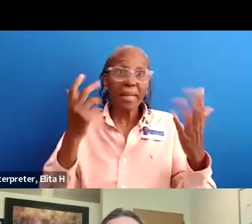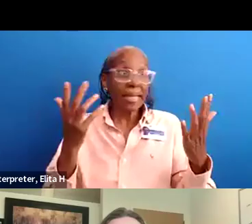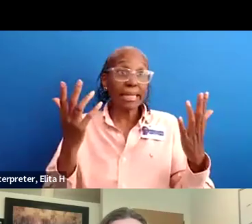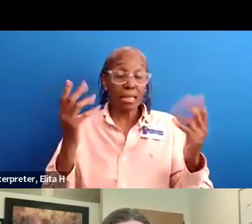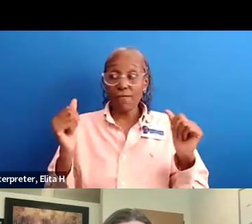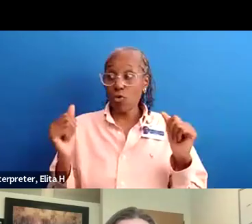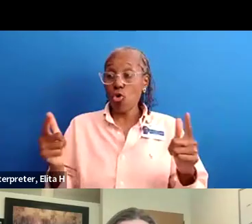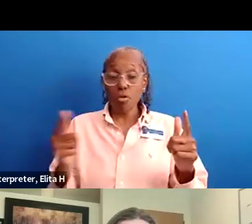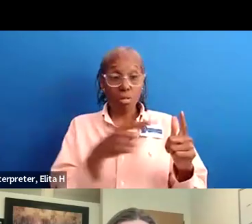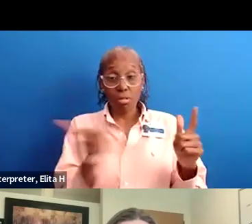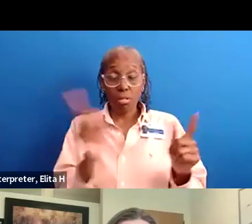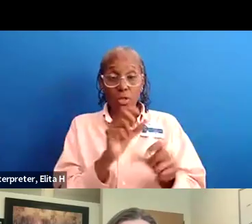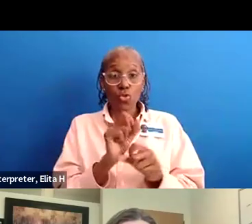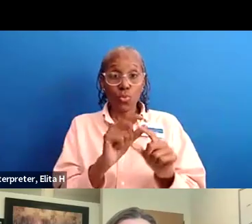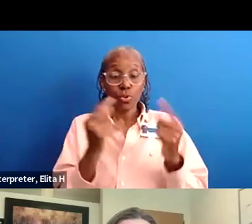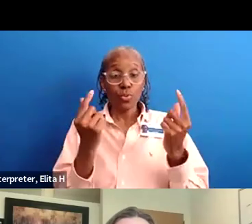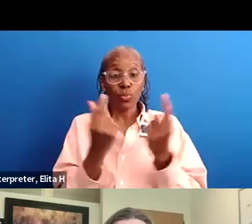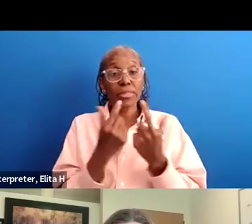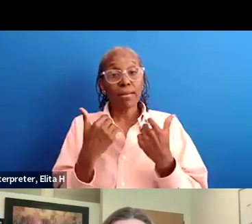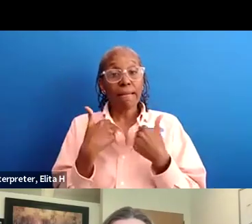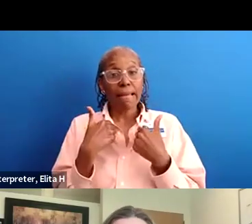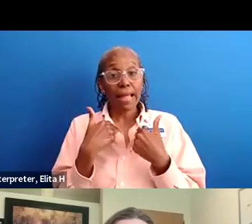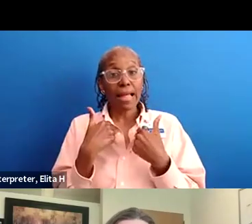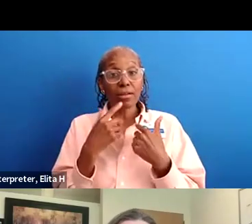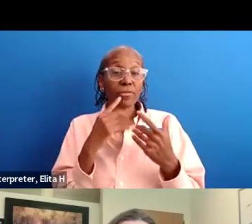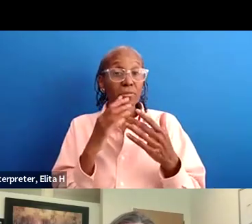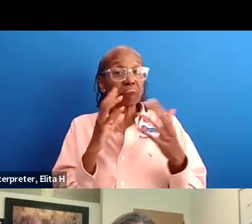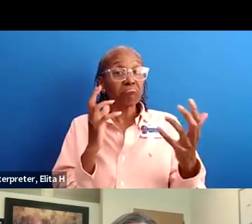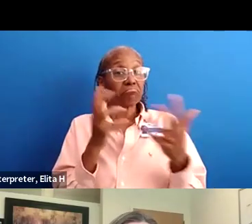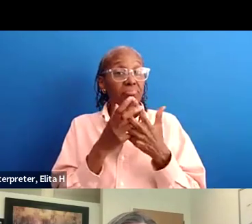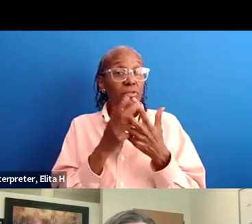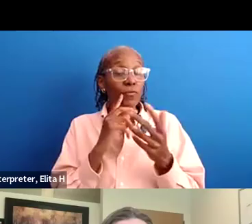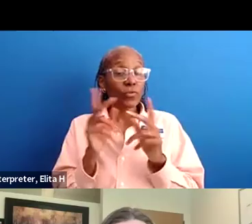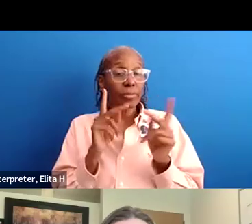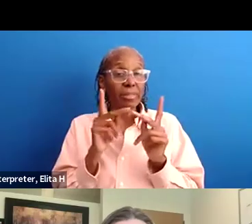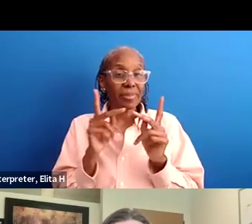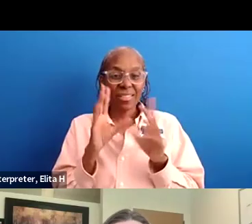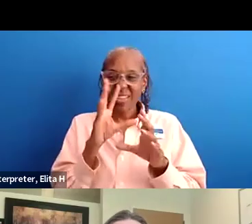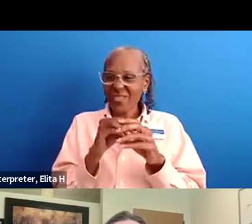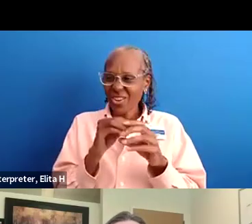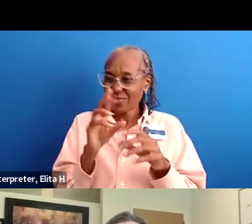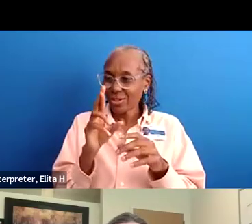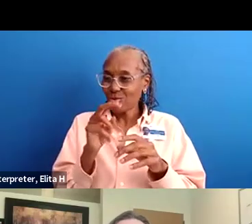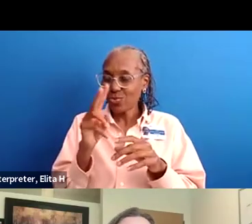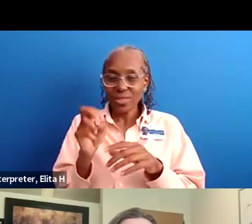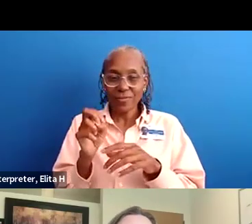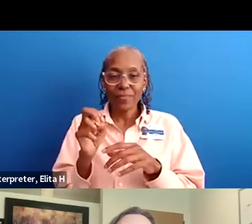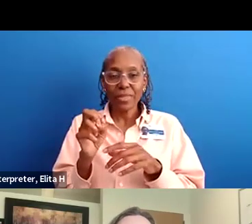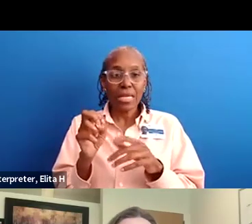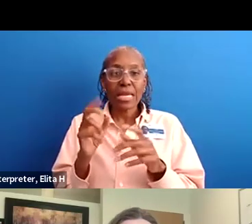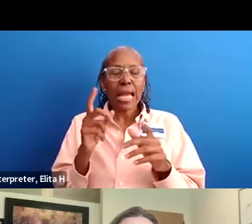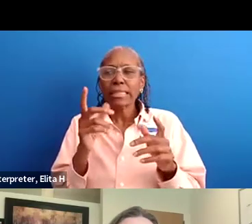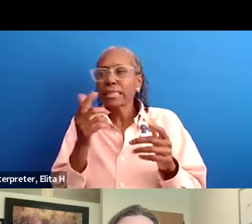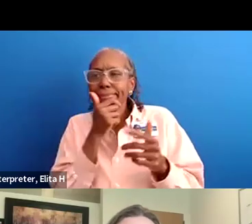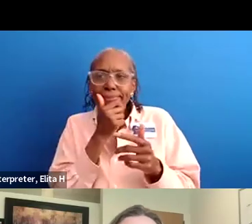not all of the working groups have real relevance for people involved in Reeve Foundation. I had